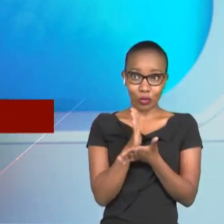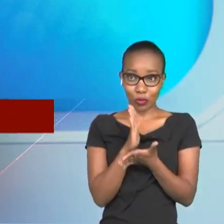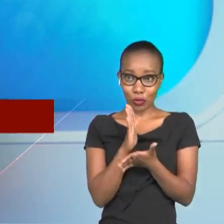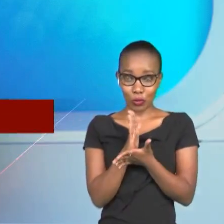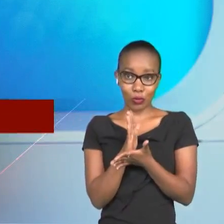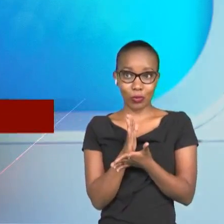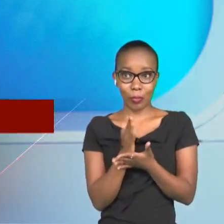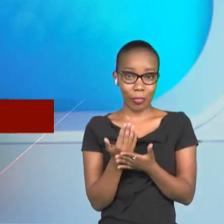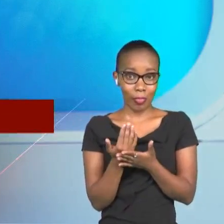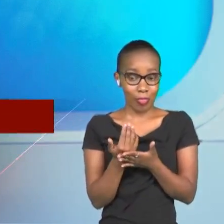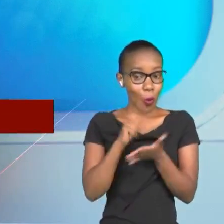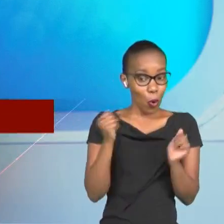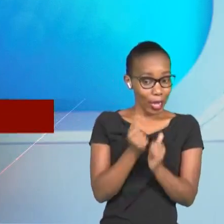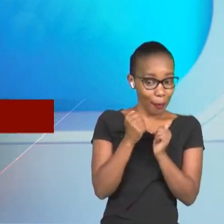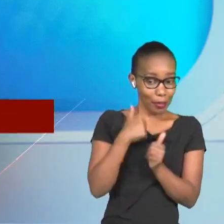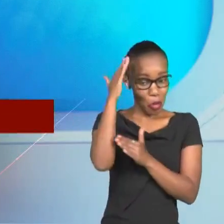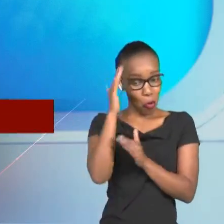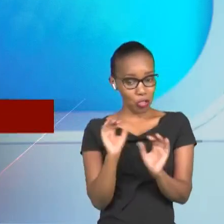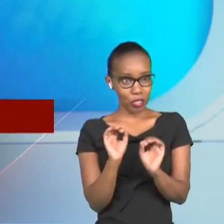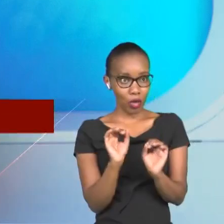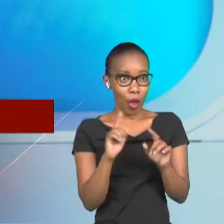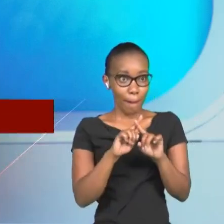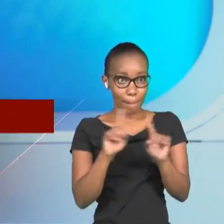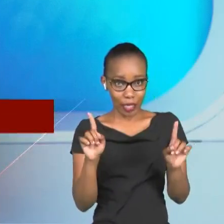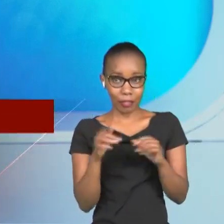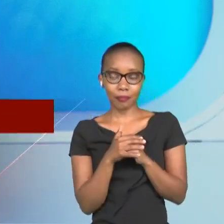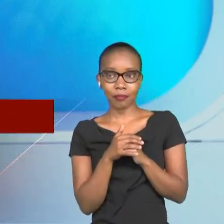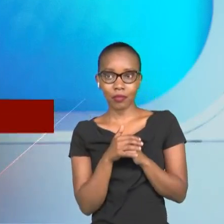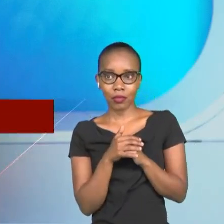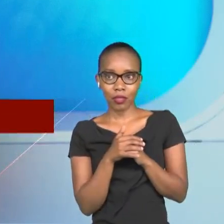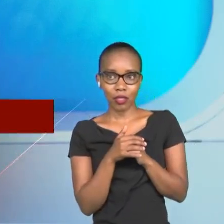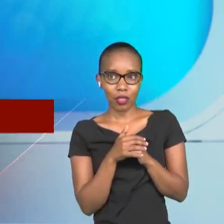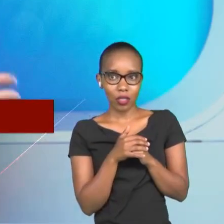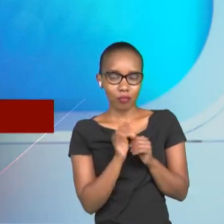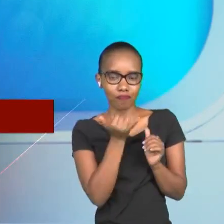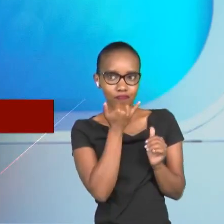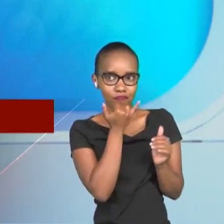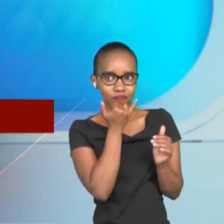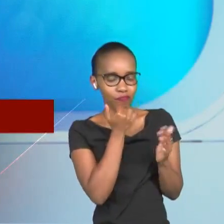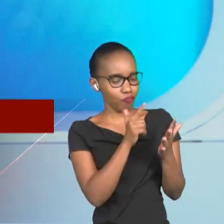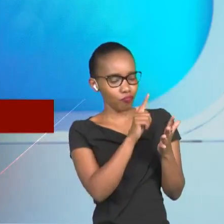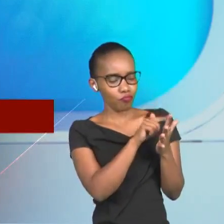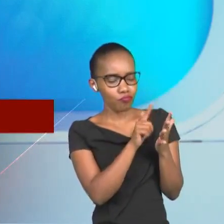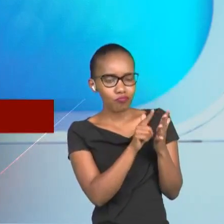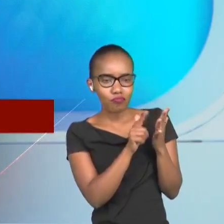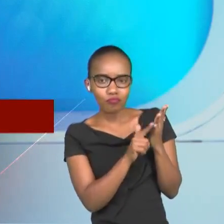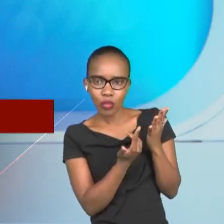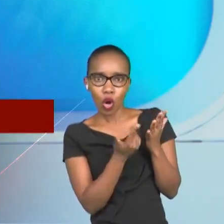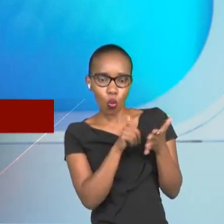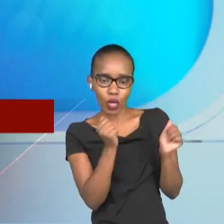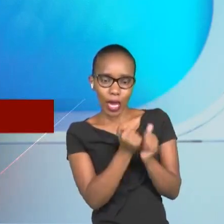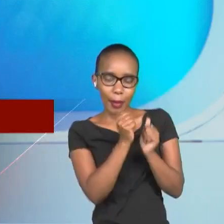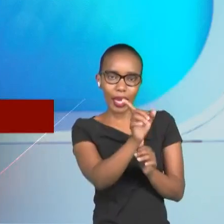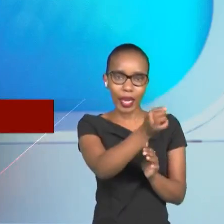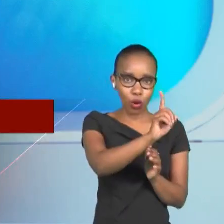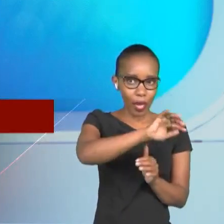preempt what the turnout should be, but I mean from the allegations, it's preposterous what has been happening in